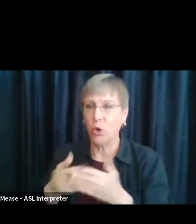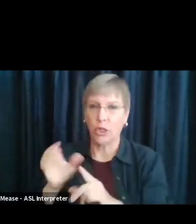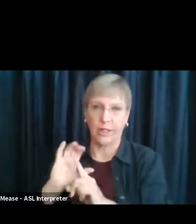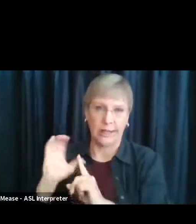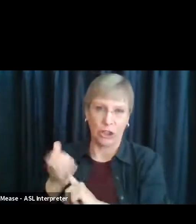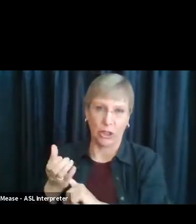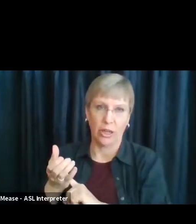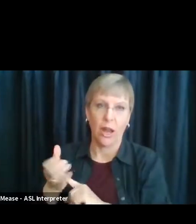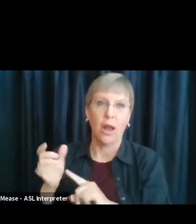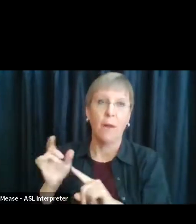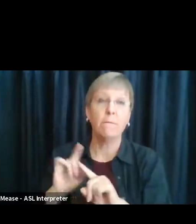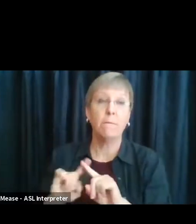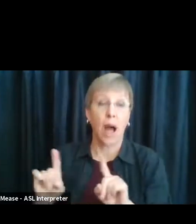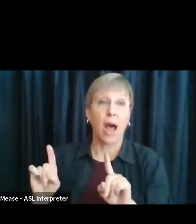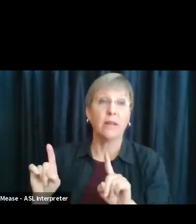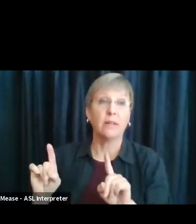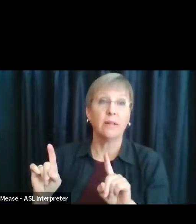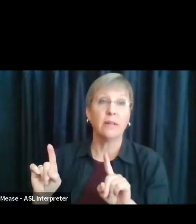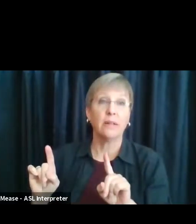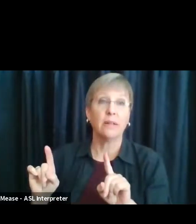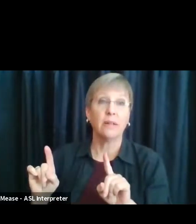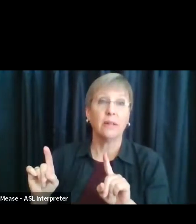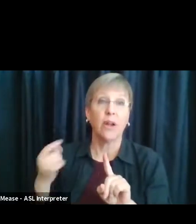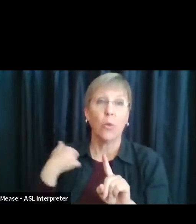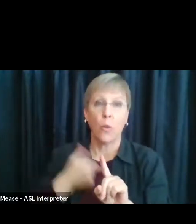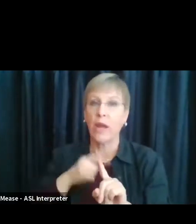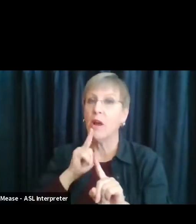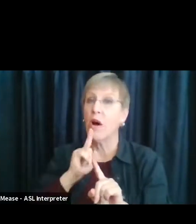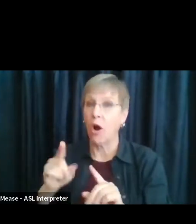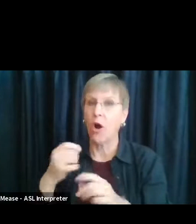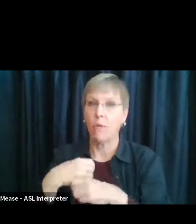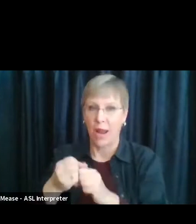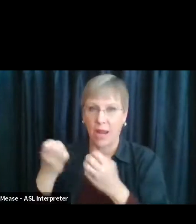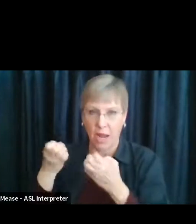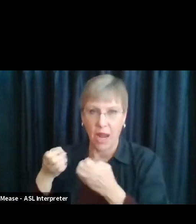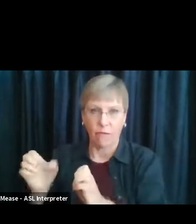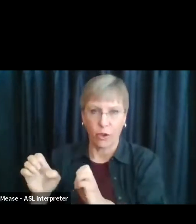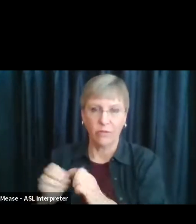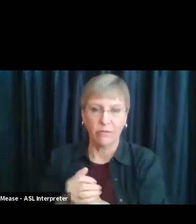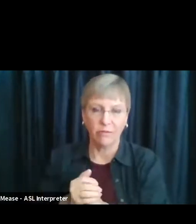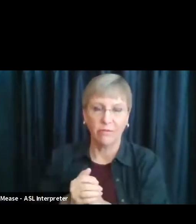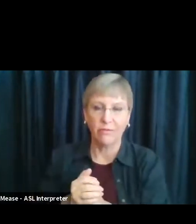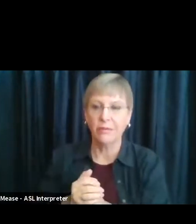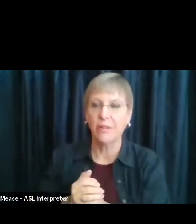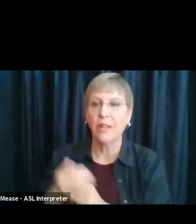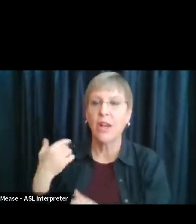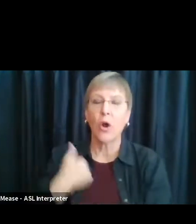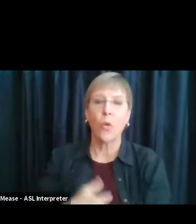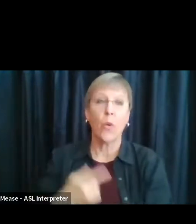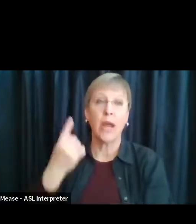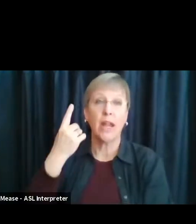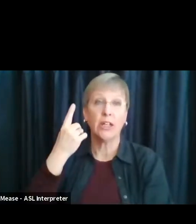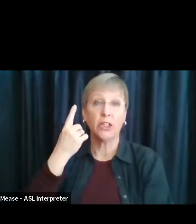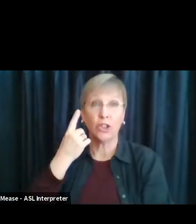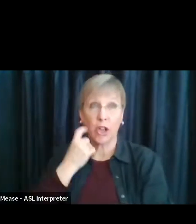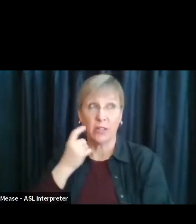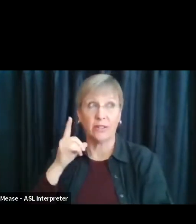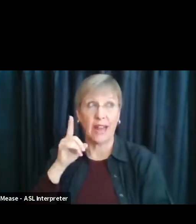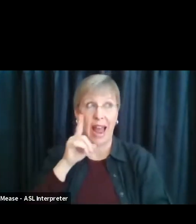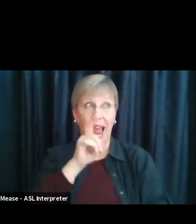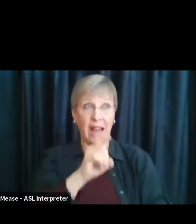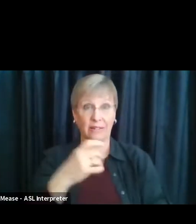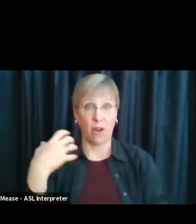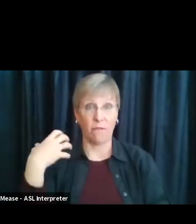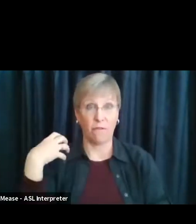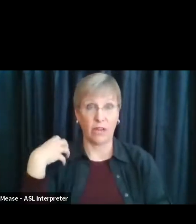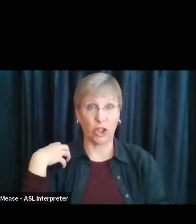conditions, but we are making an effort. We just asked